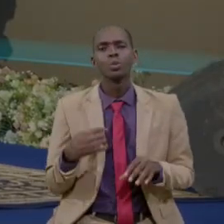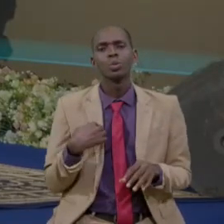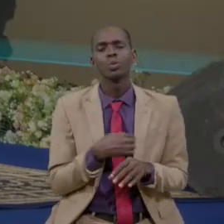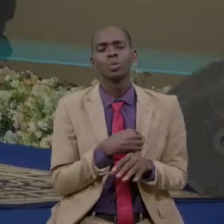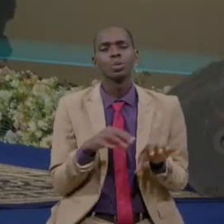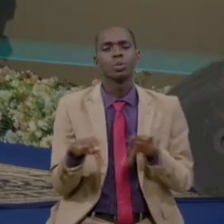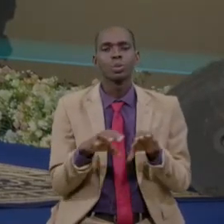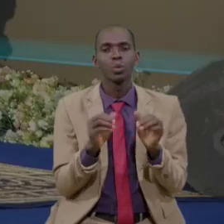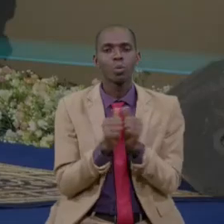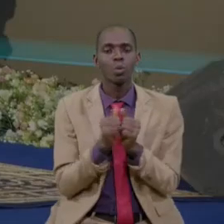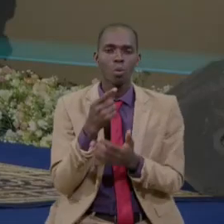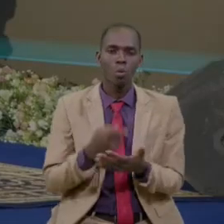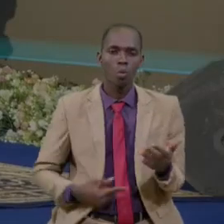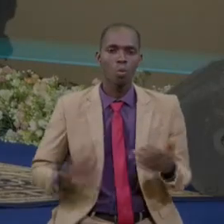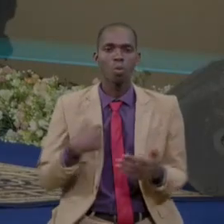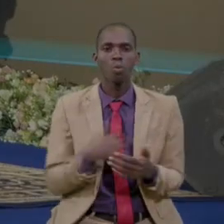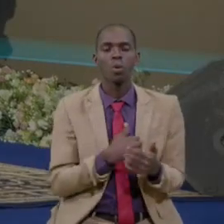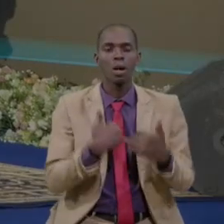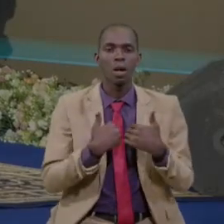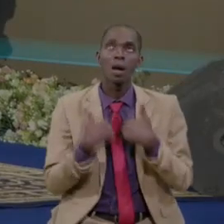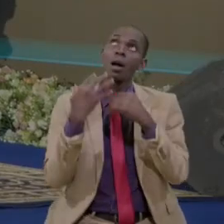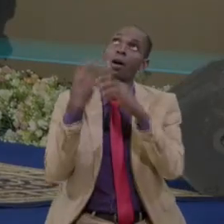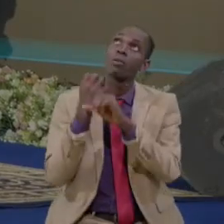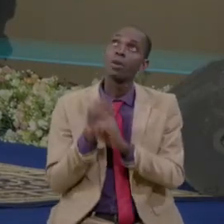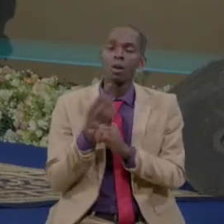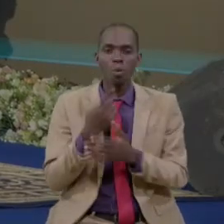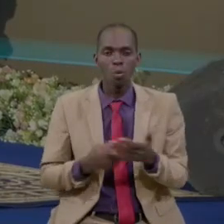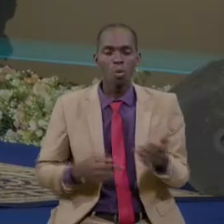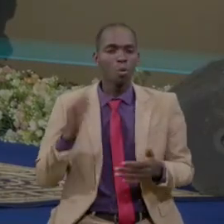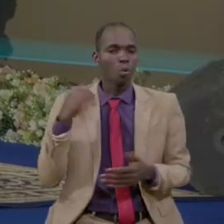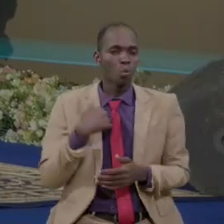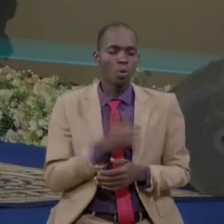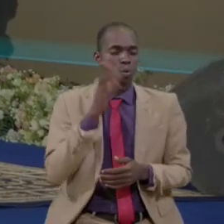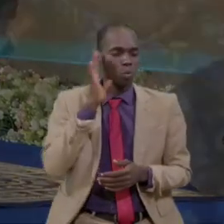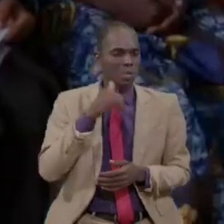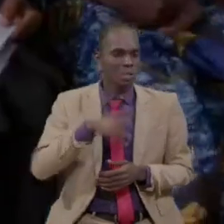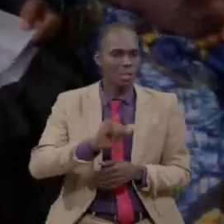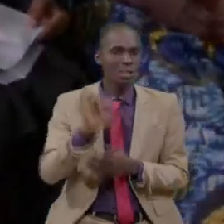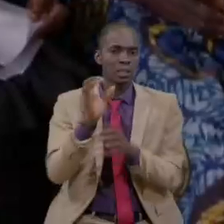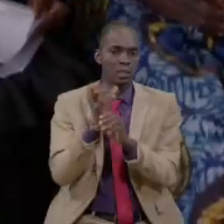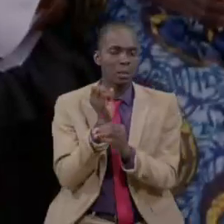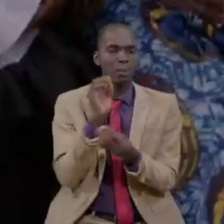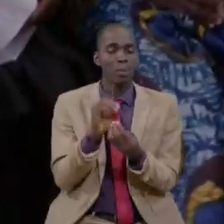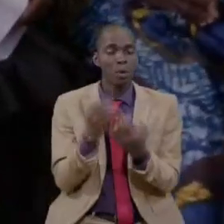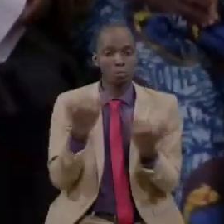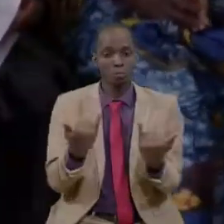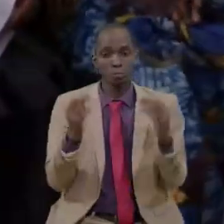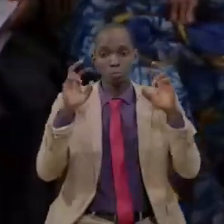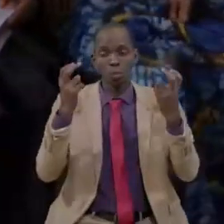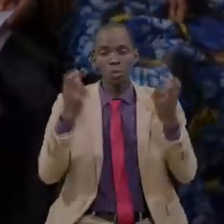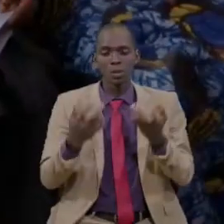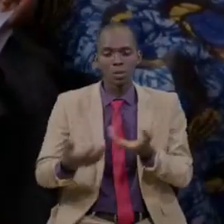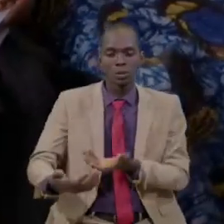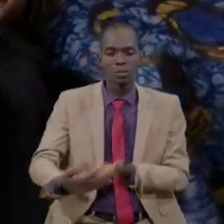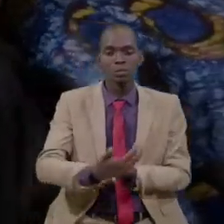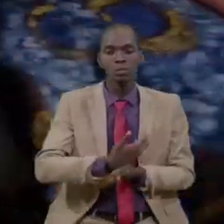got and what we will yet have? The message today is reaping the end